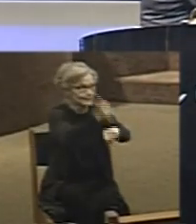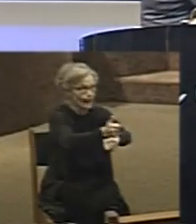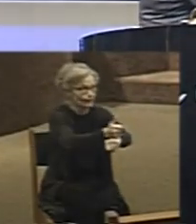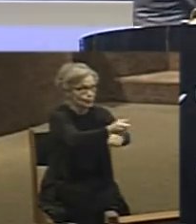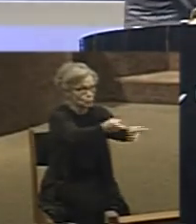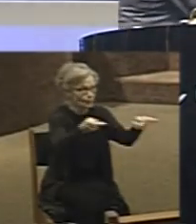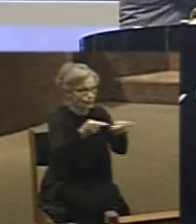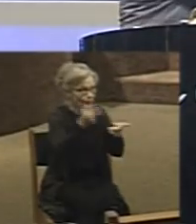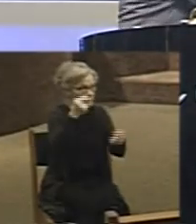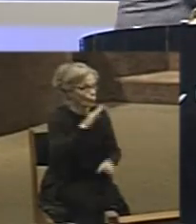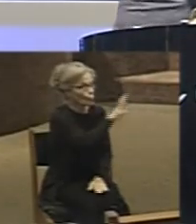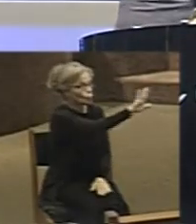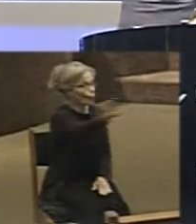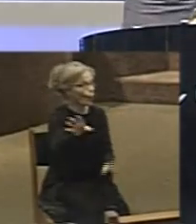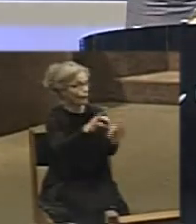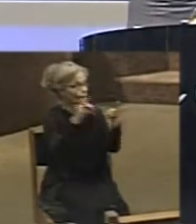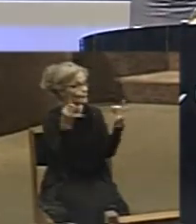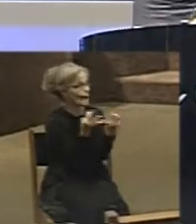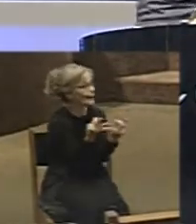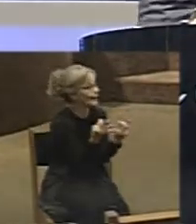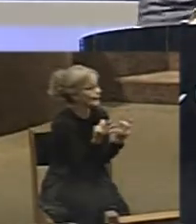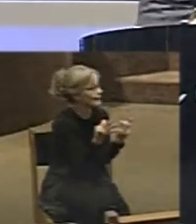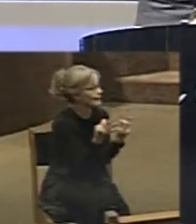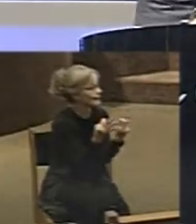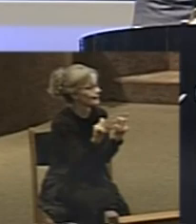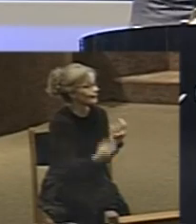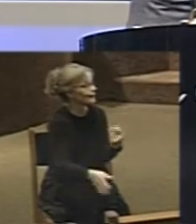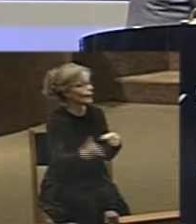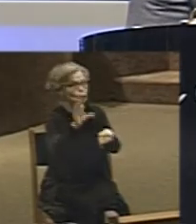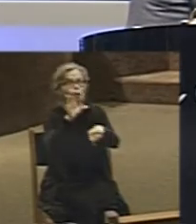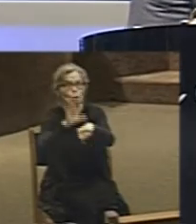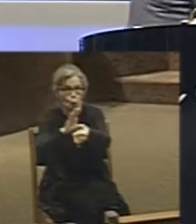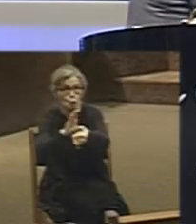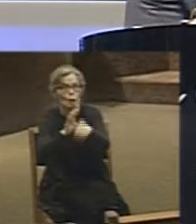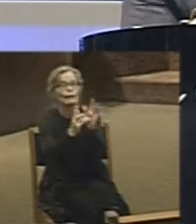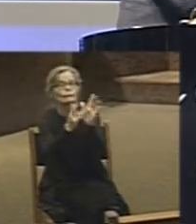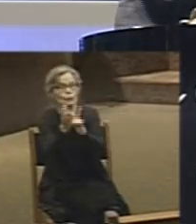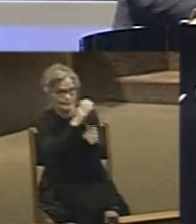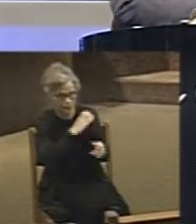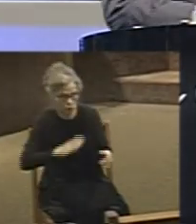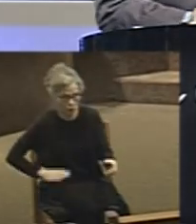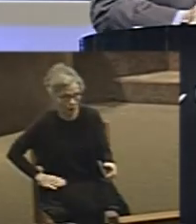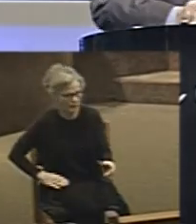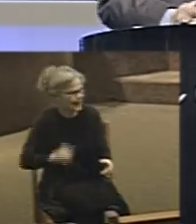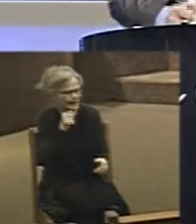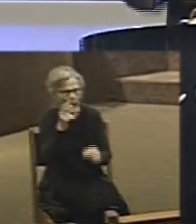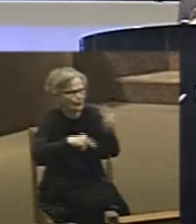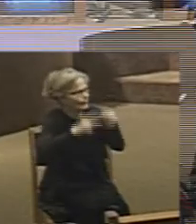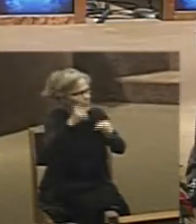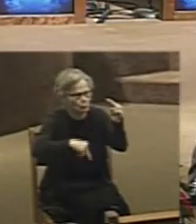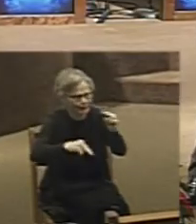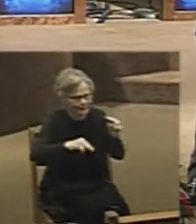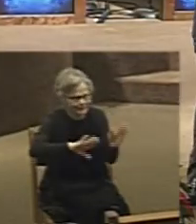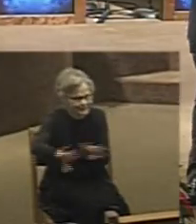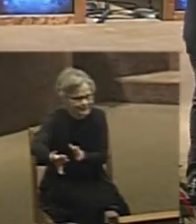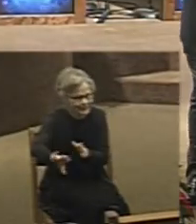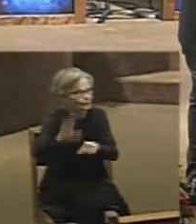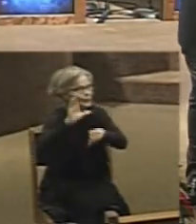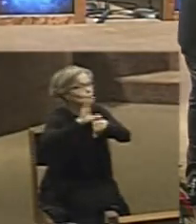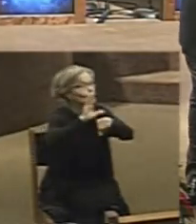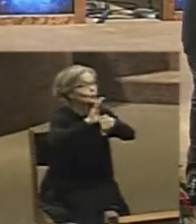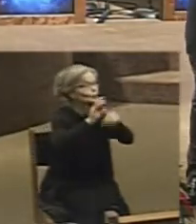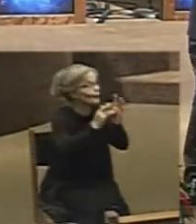family. The church is not perfect. The church is not